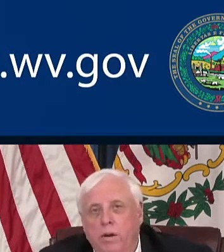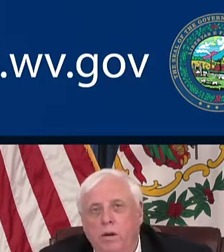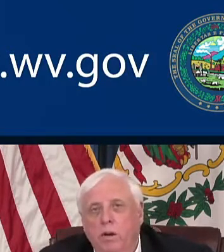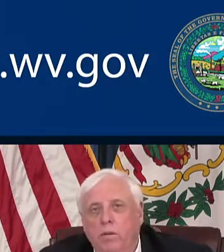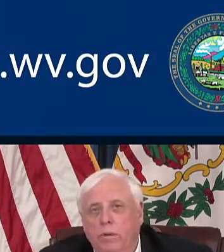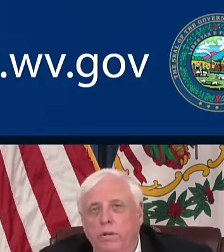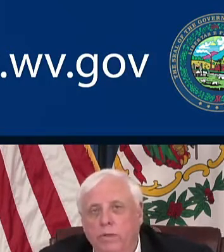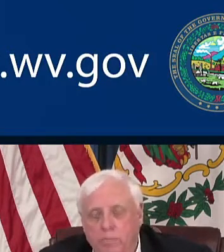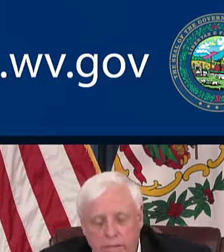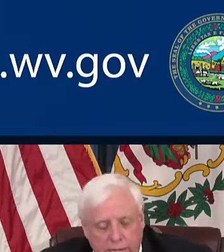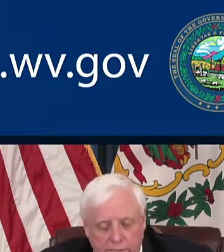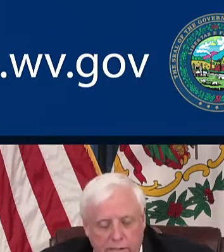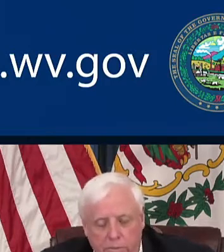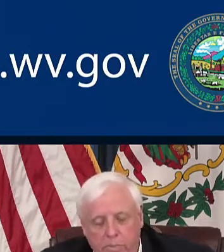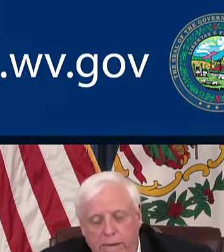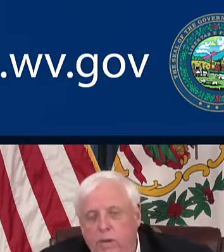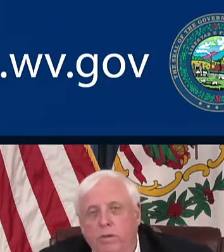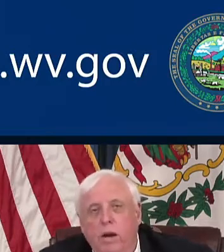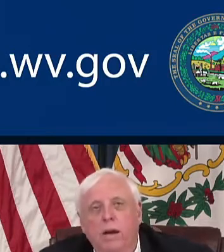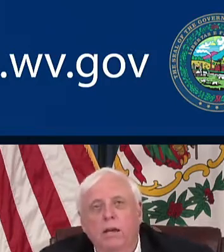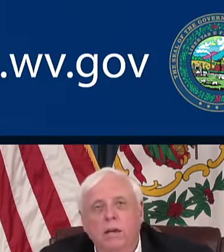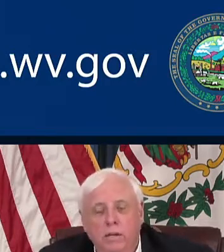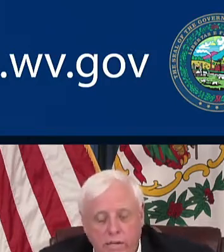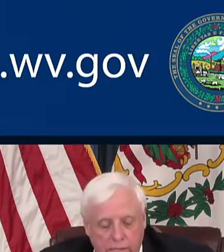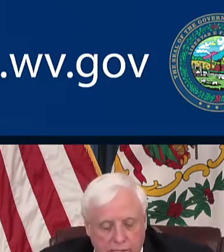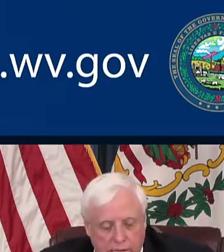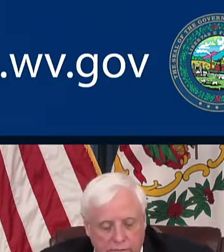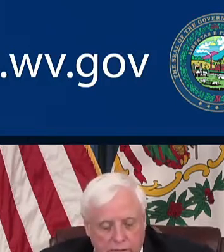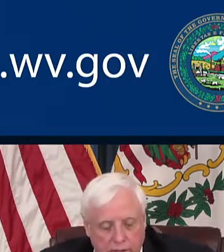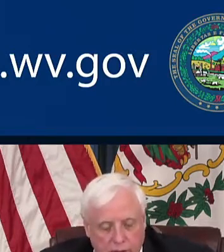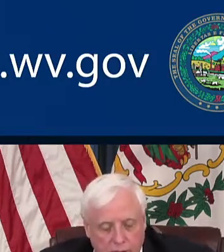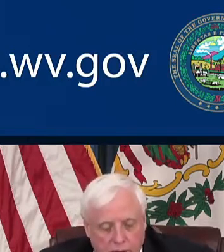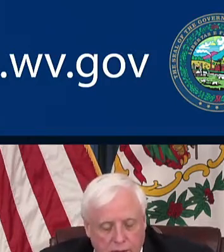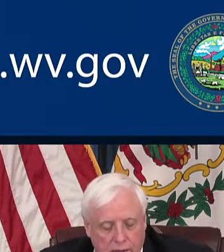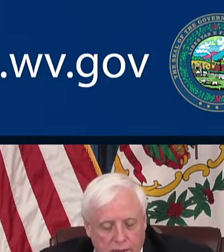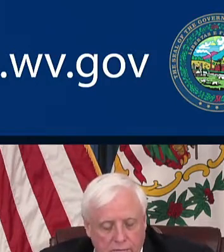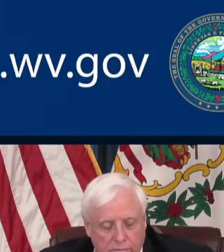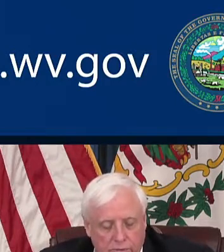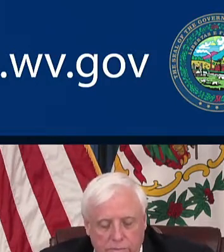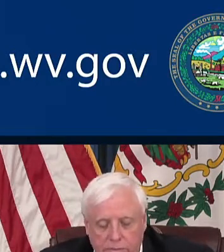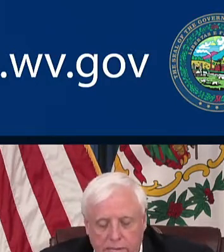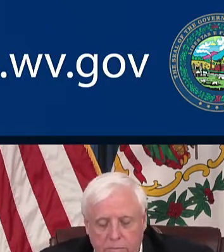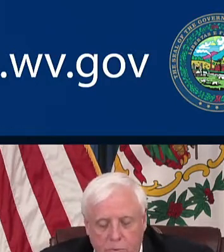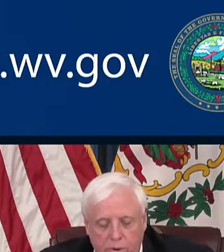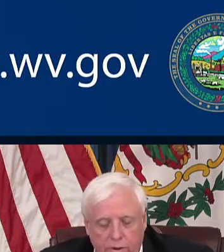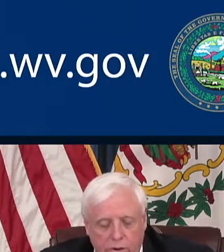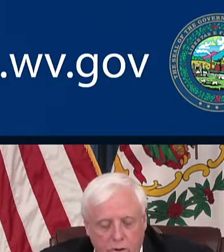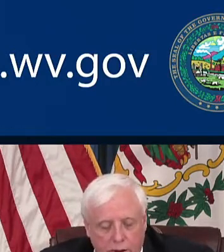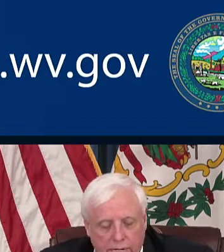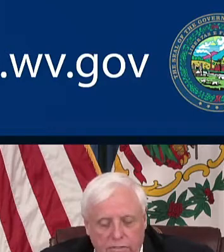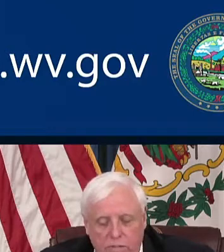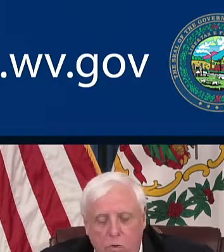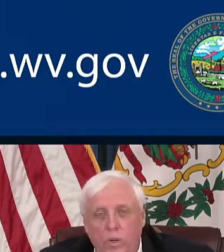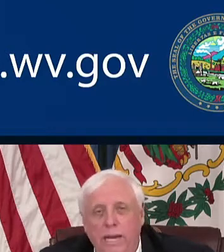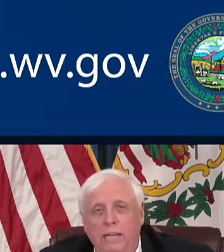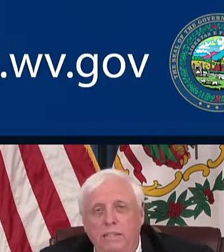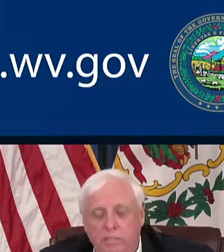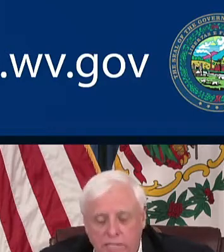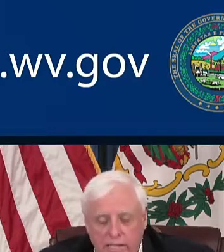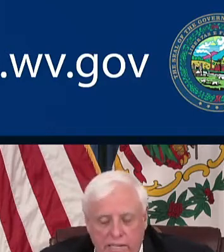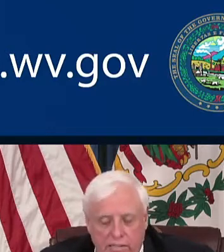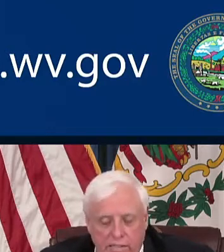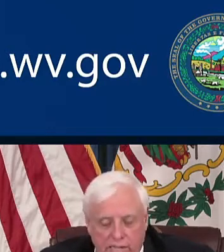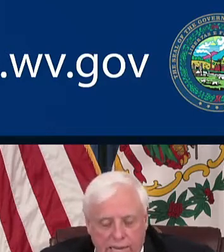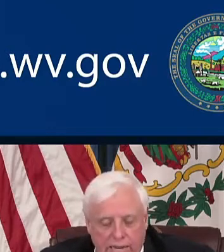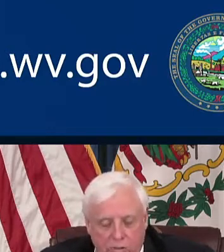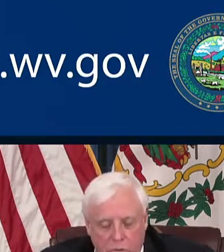on and on, whether you be asymptomatic or not, to get tested. From the standpoint of our grants going out to